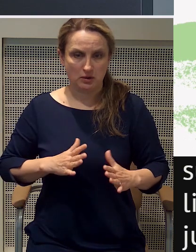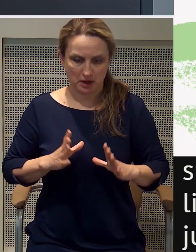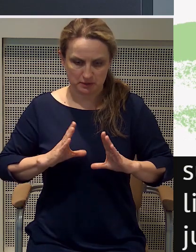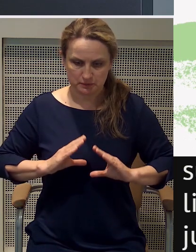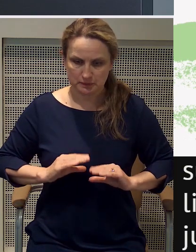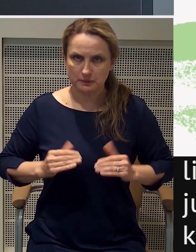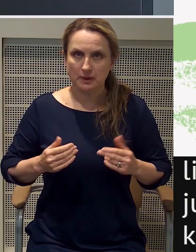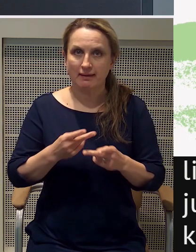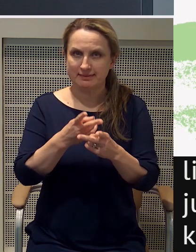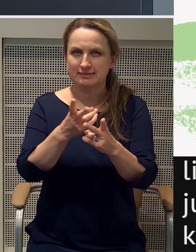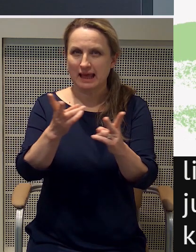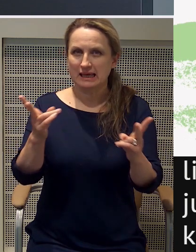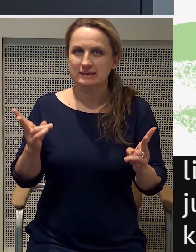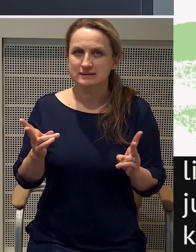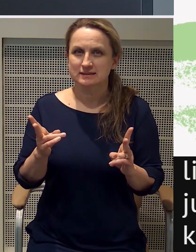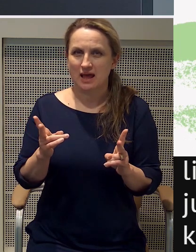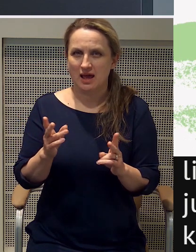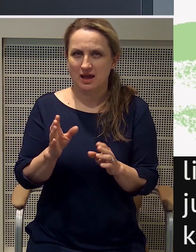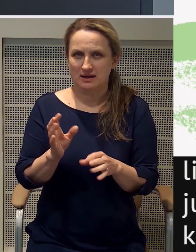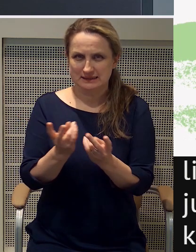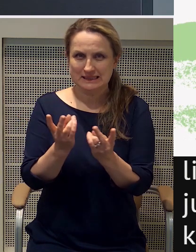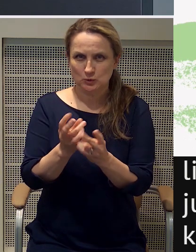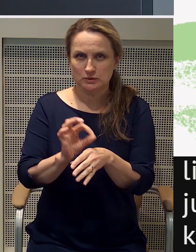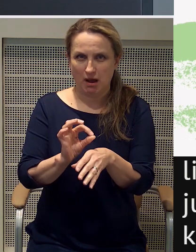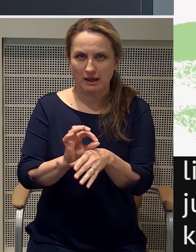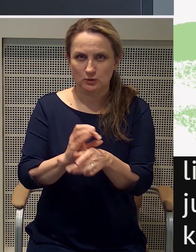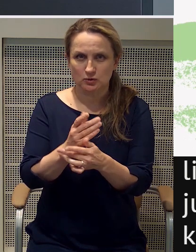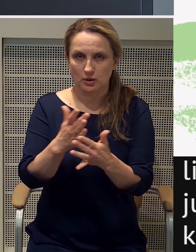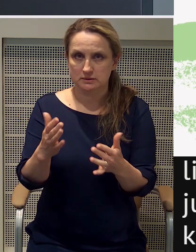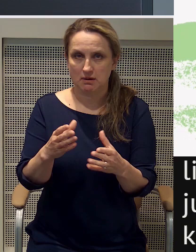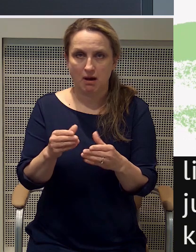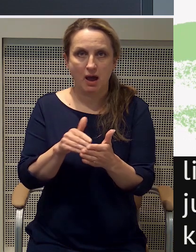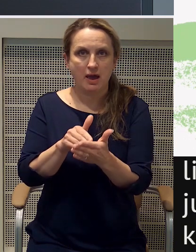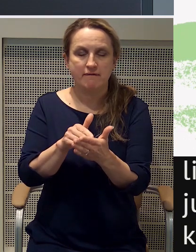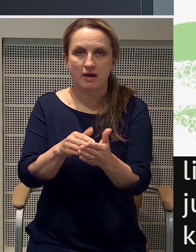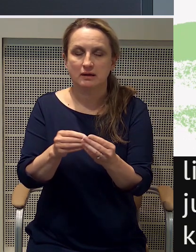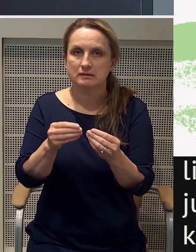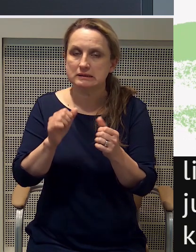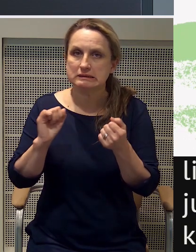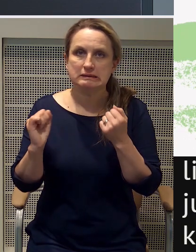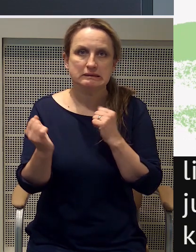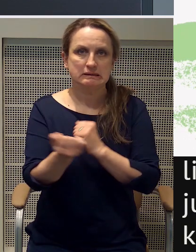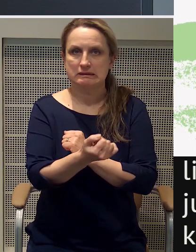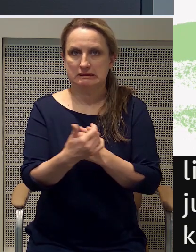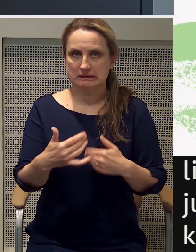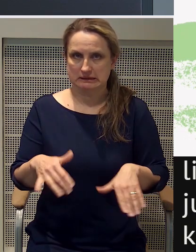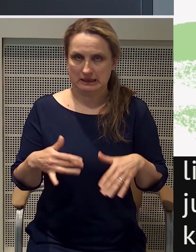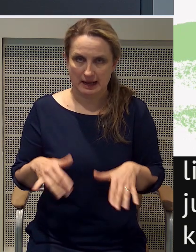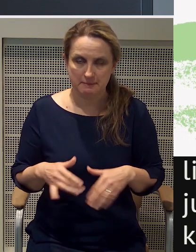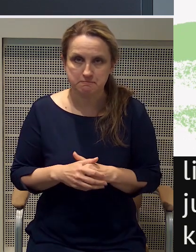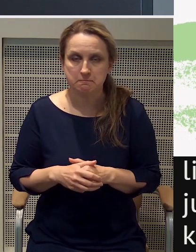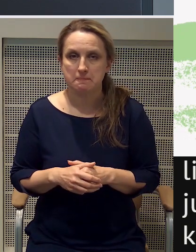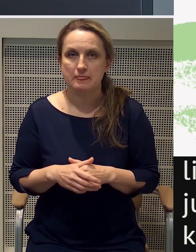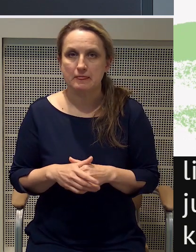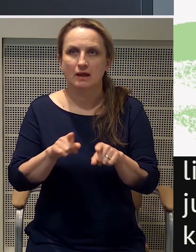now we've seen that there has been improvement. We have seen in other cases the effect